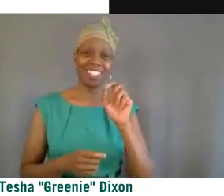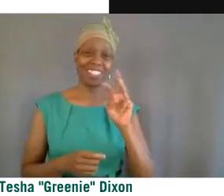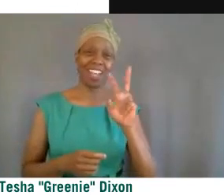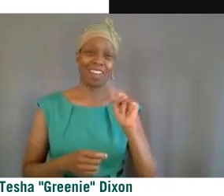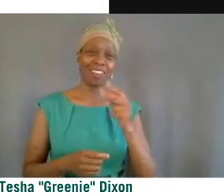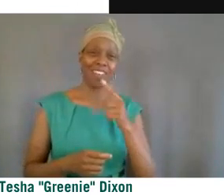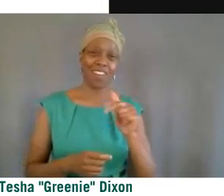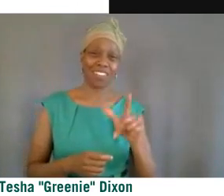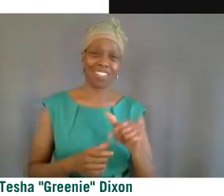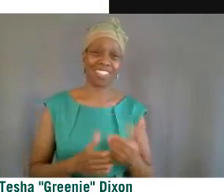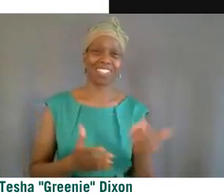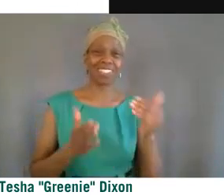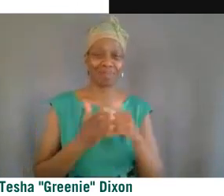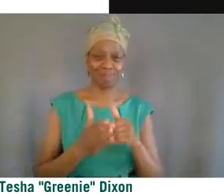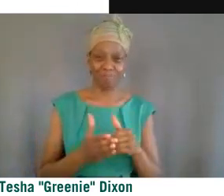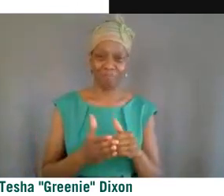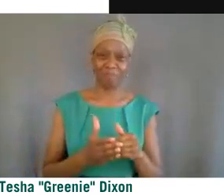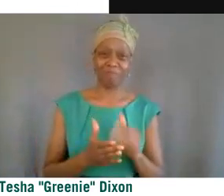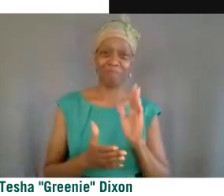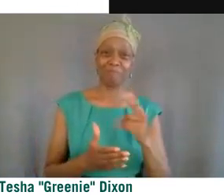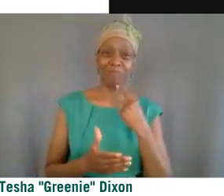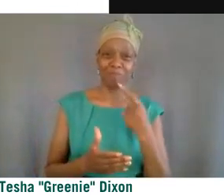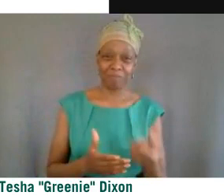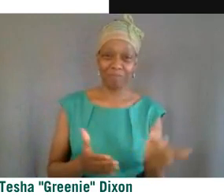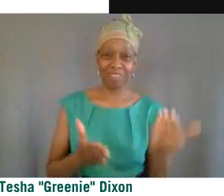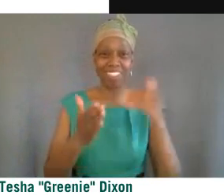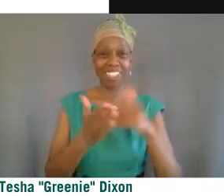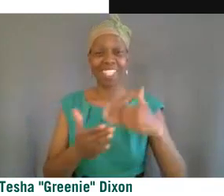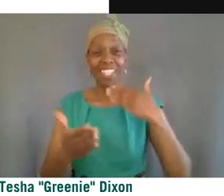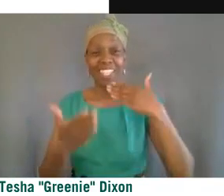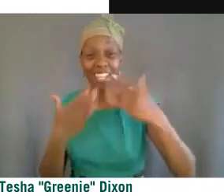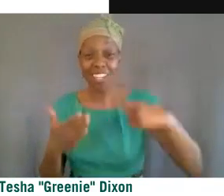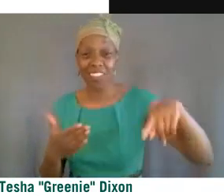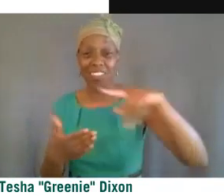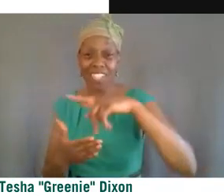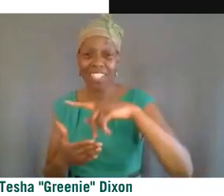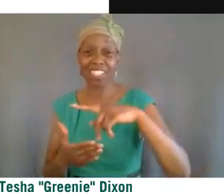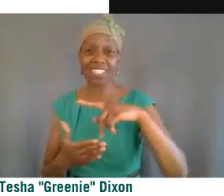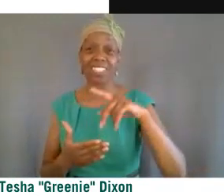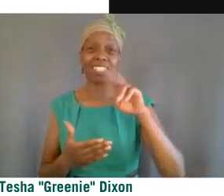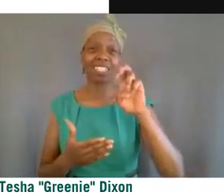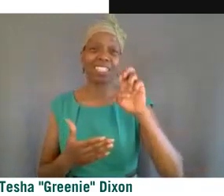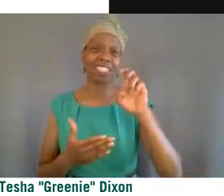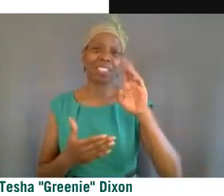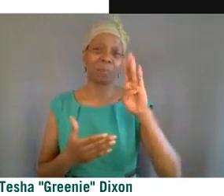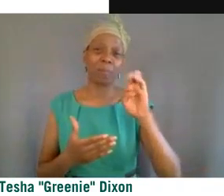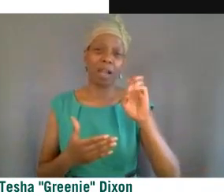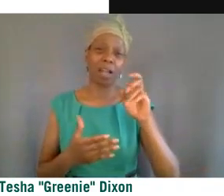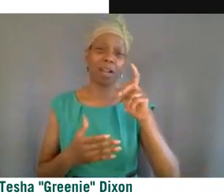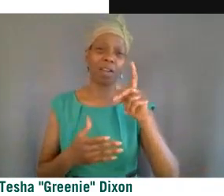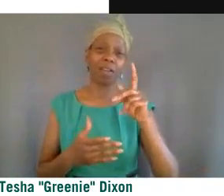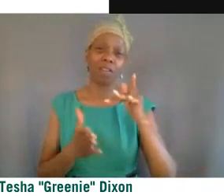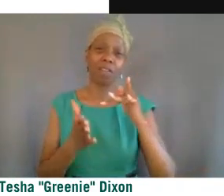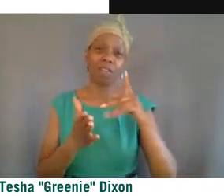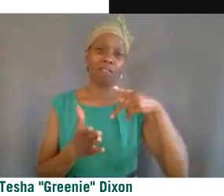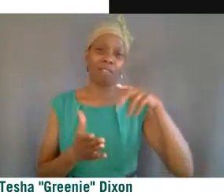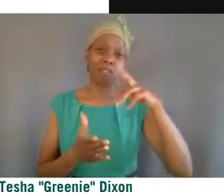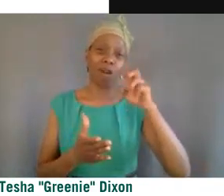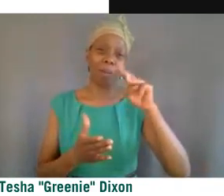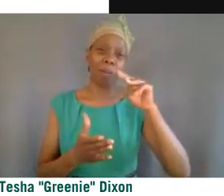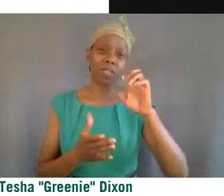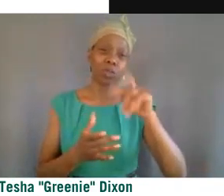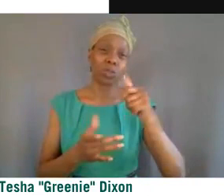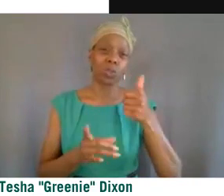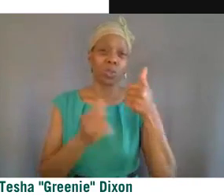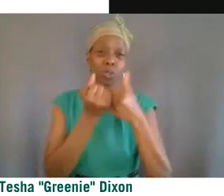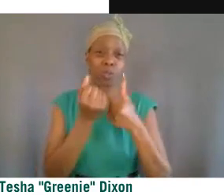And again, I'll just say one more time, thank you to Ipsen Biopharmaceuticals who supported these town halls. And we look forward to actually